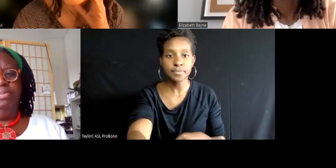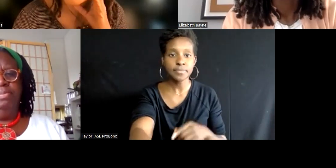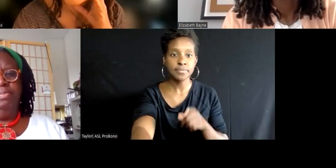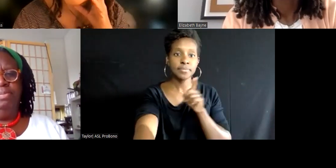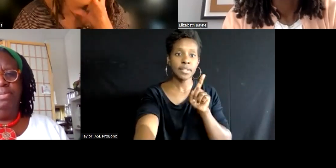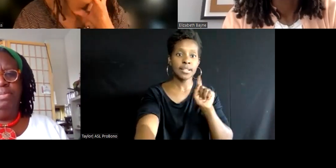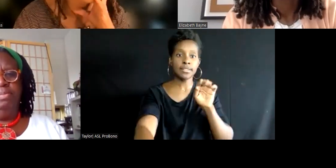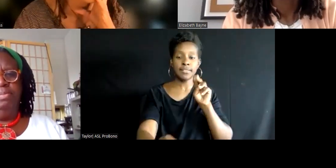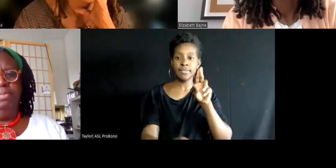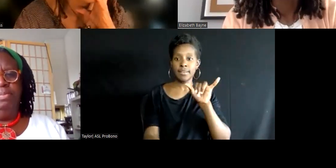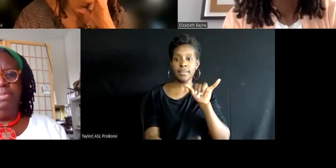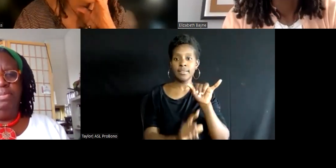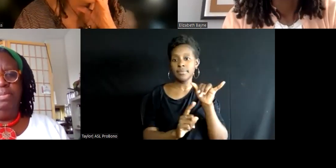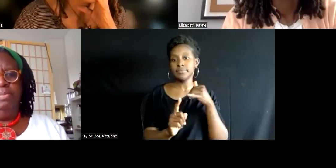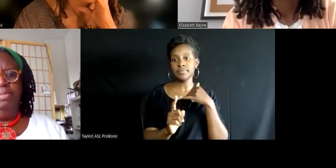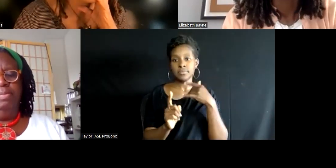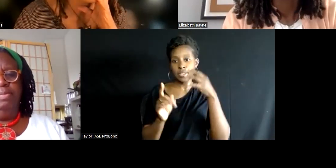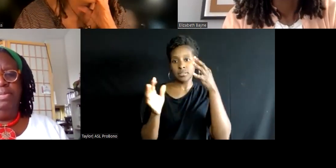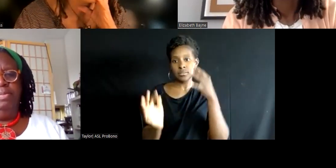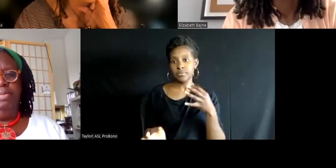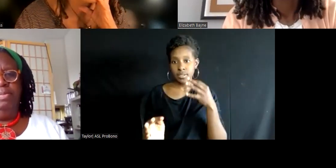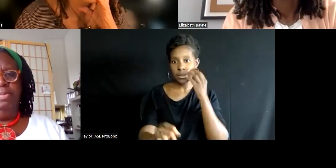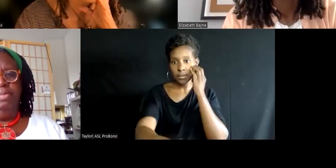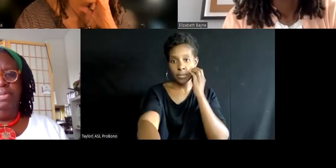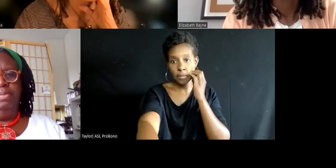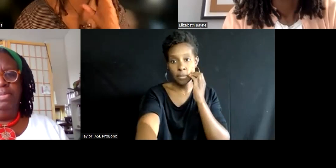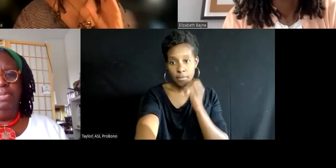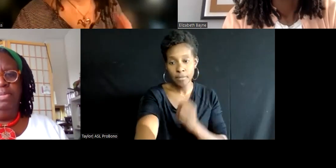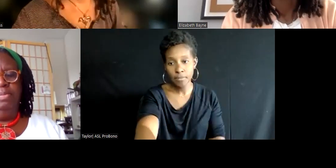June, talking about subjects